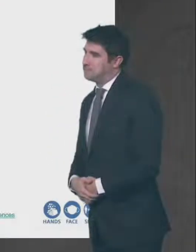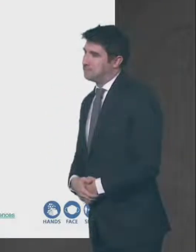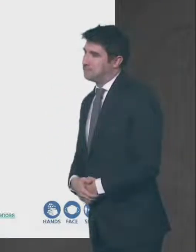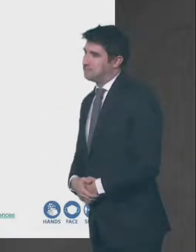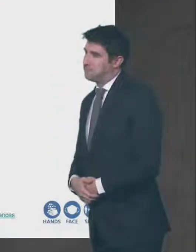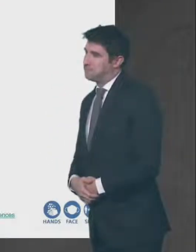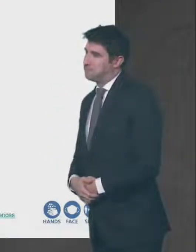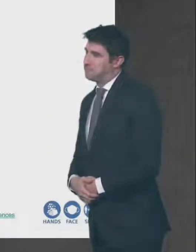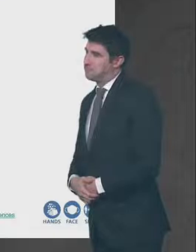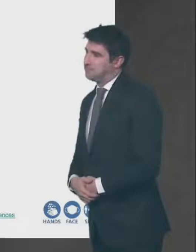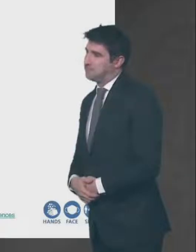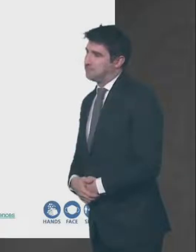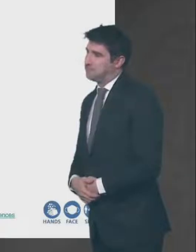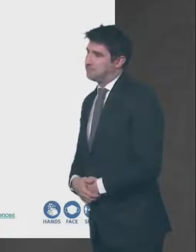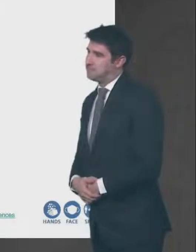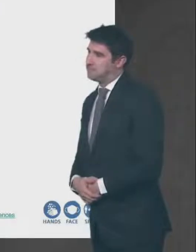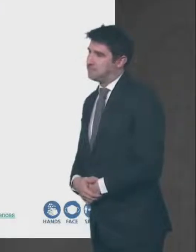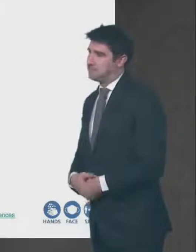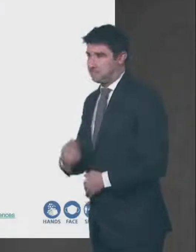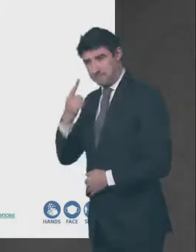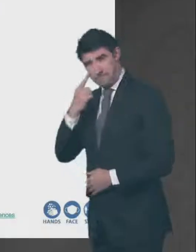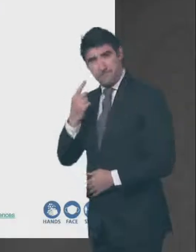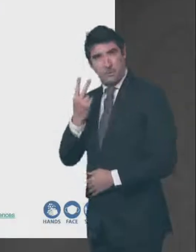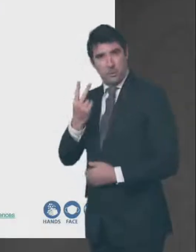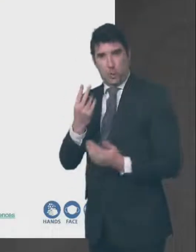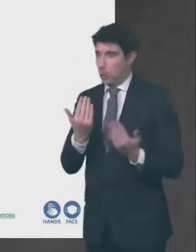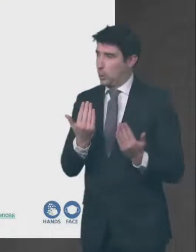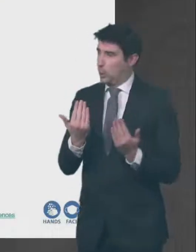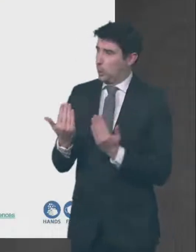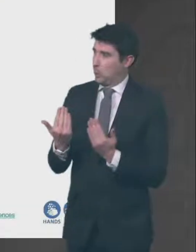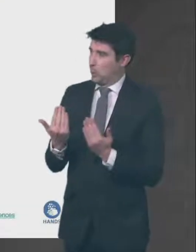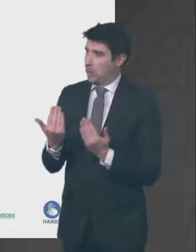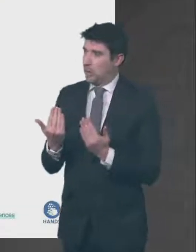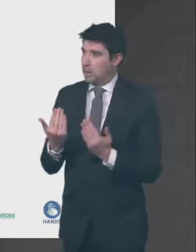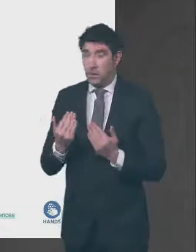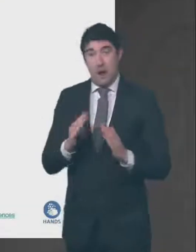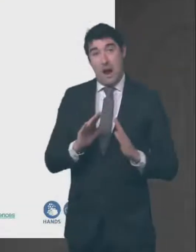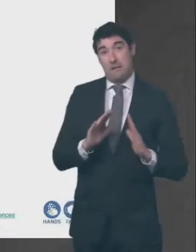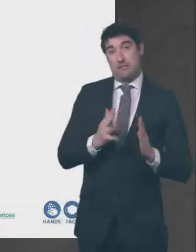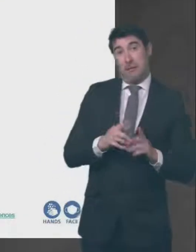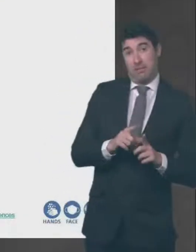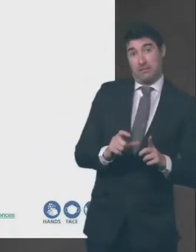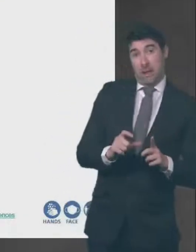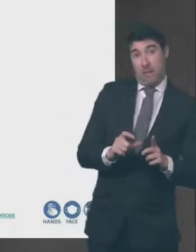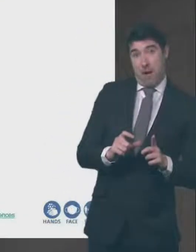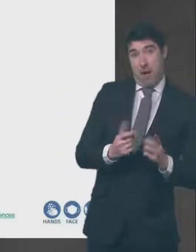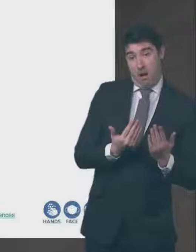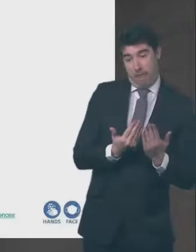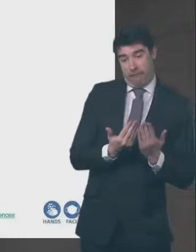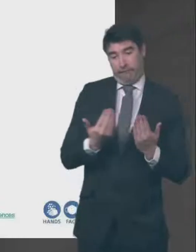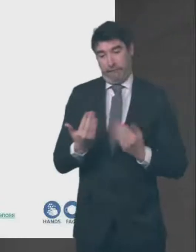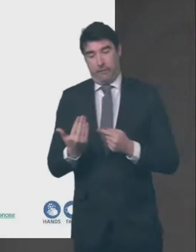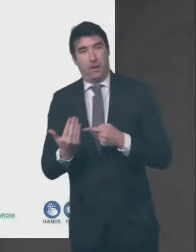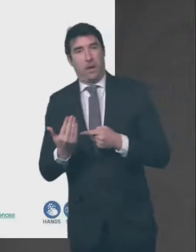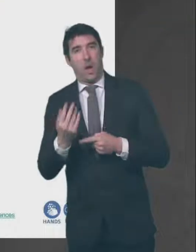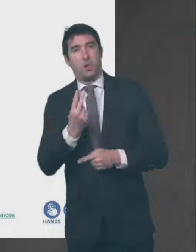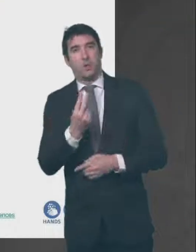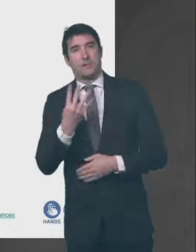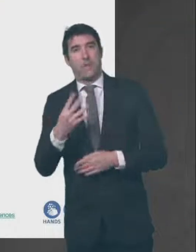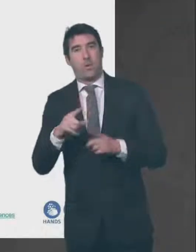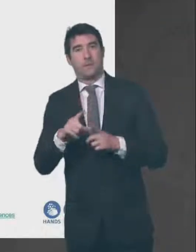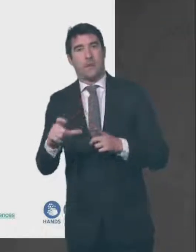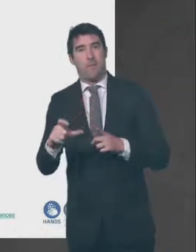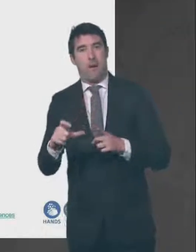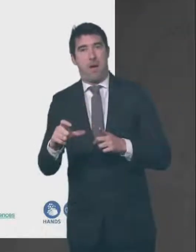of December and one based on the 24th of December. And you can see that the average case rate per